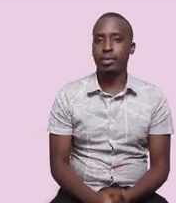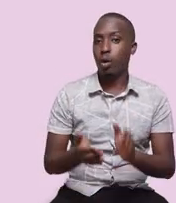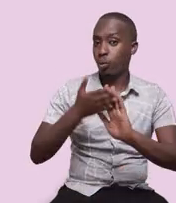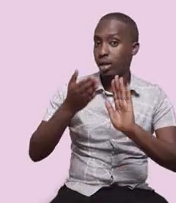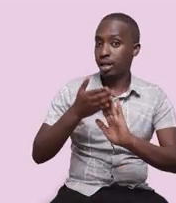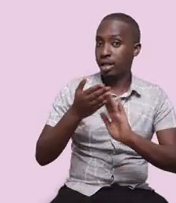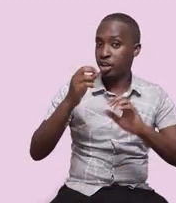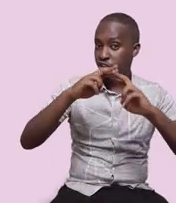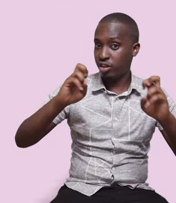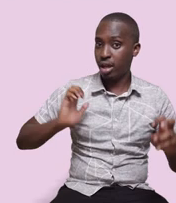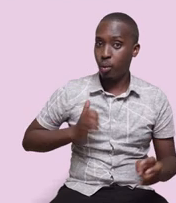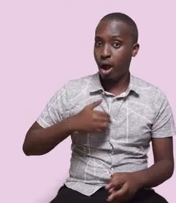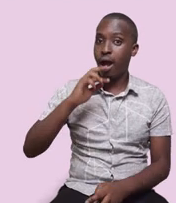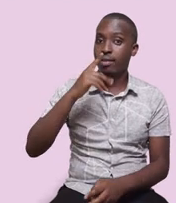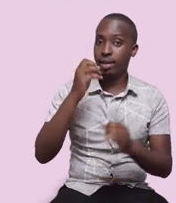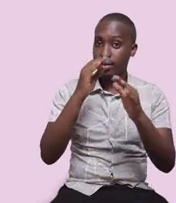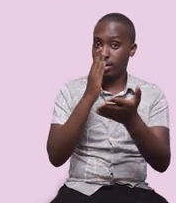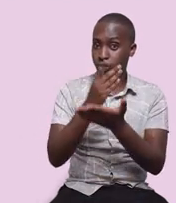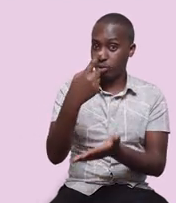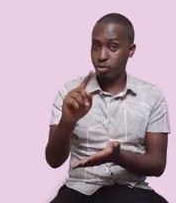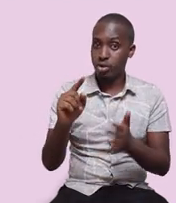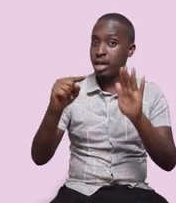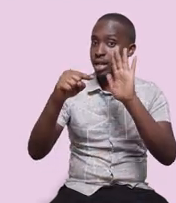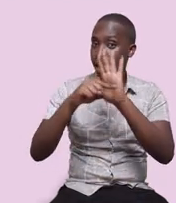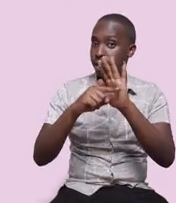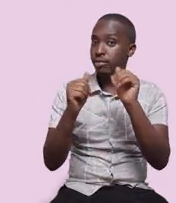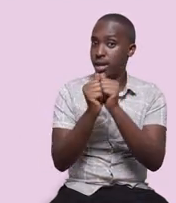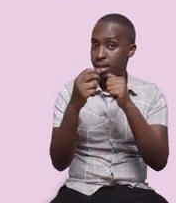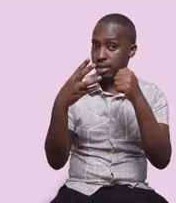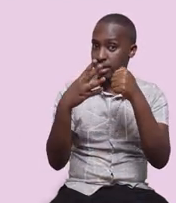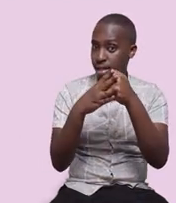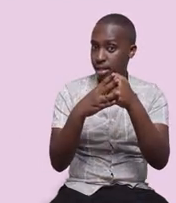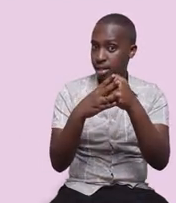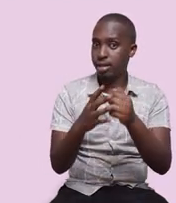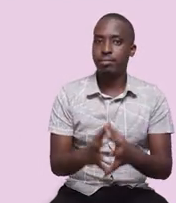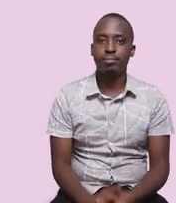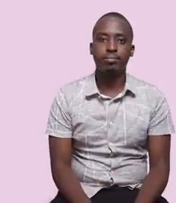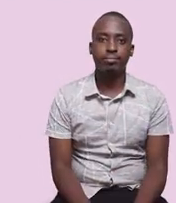Quickly, huh? Let's check our answer if it is correct. Negative 19.